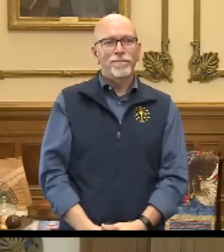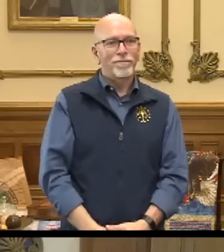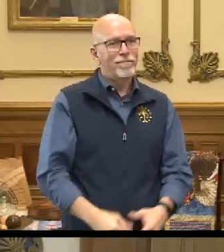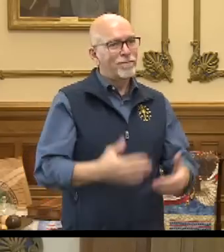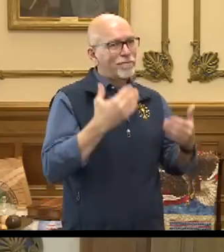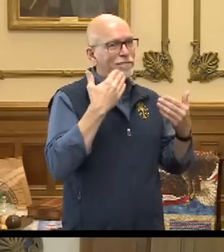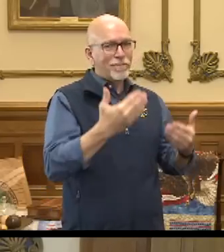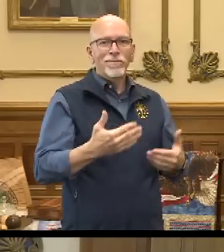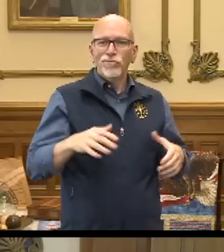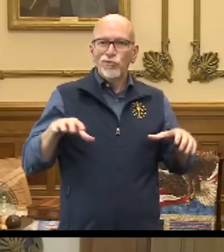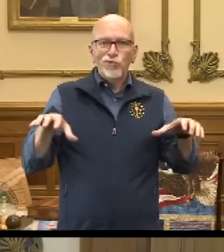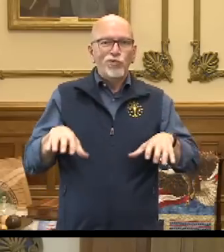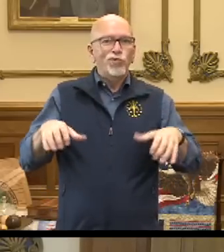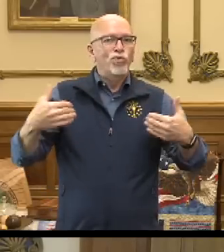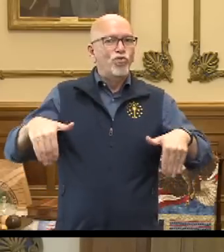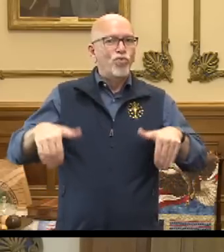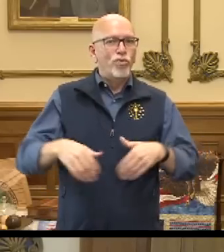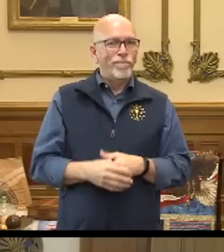getting it done.